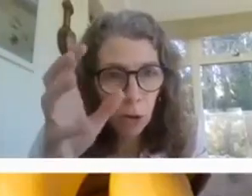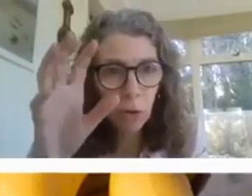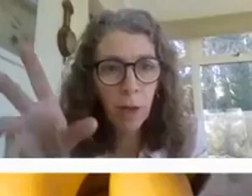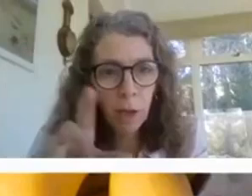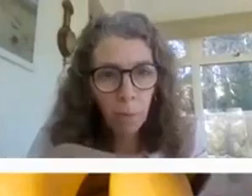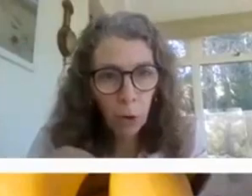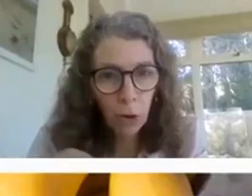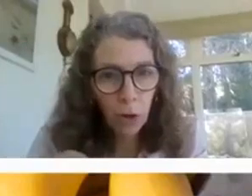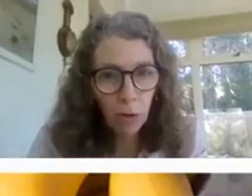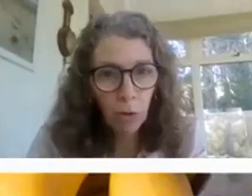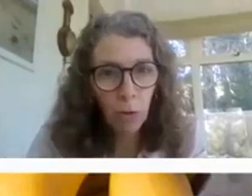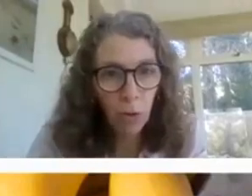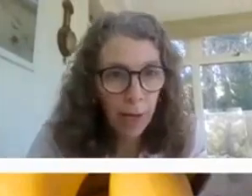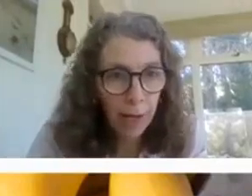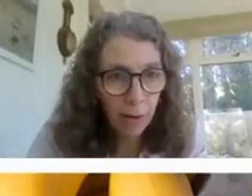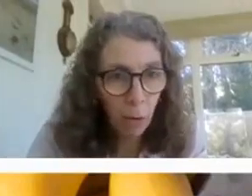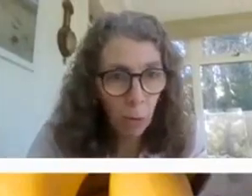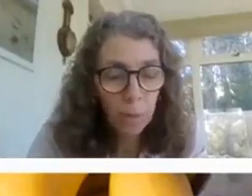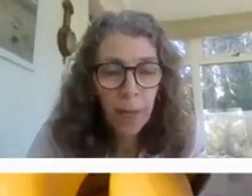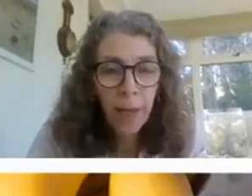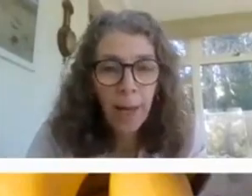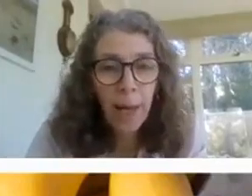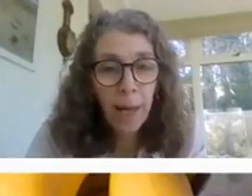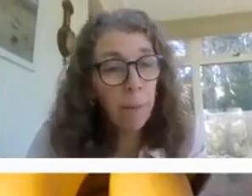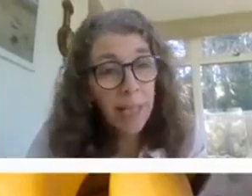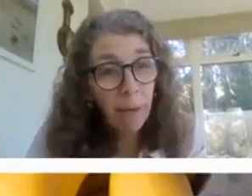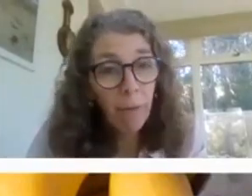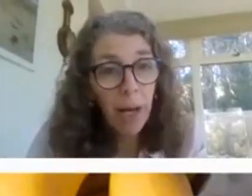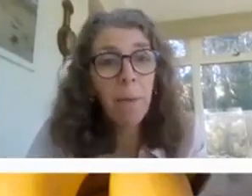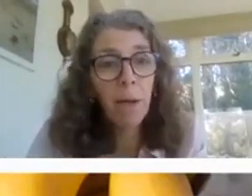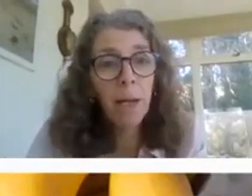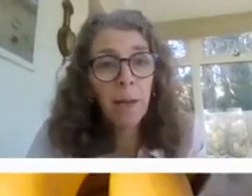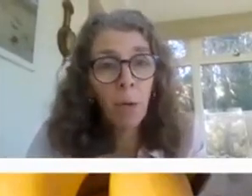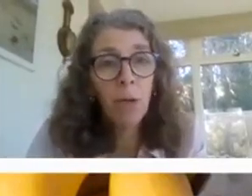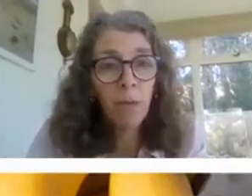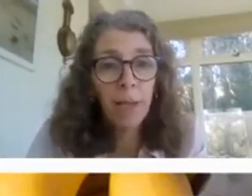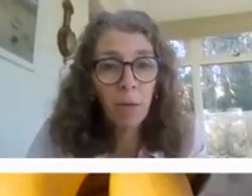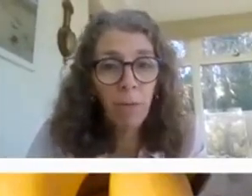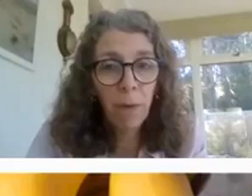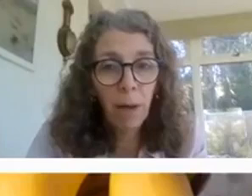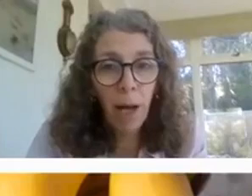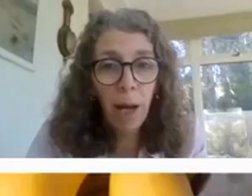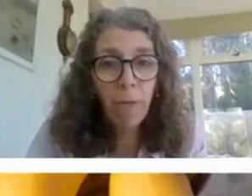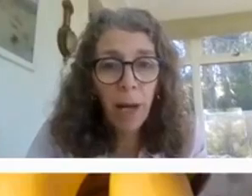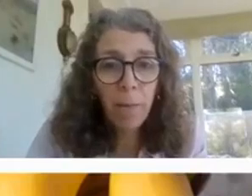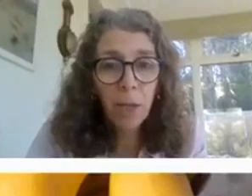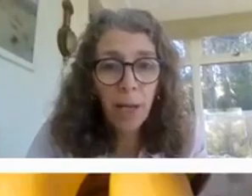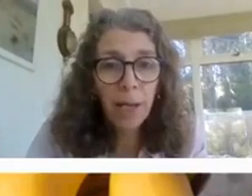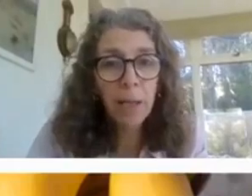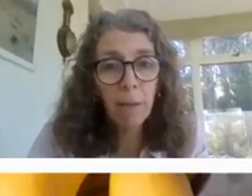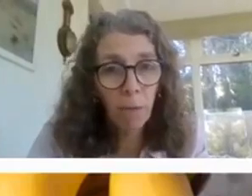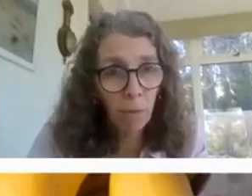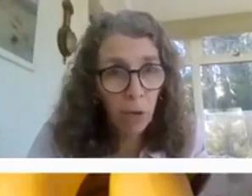soft stool to push through. And basically fiber is important for that. So a high